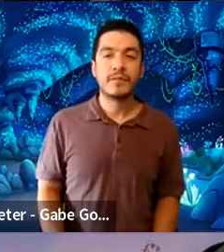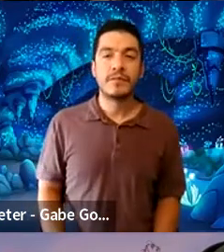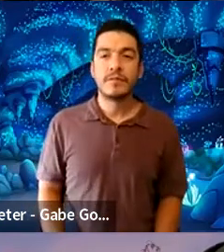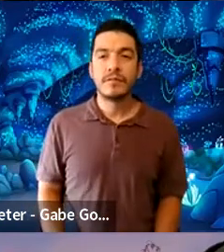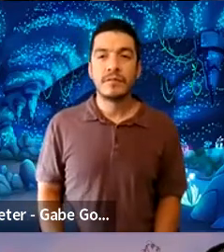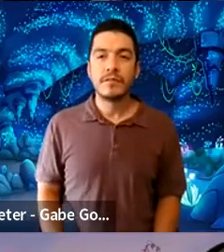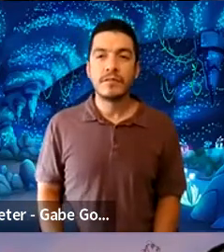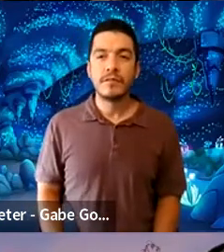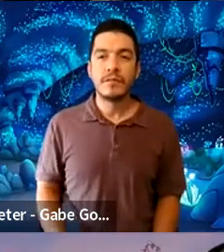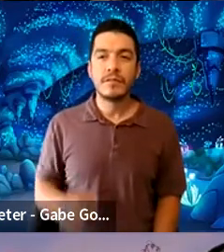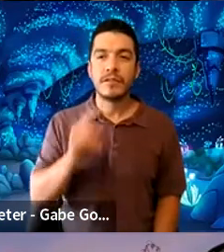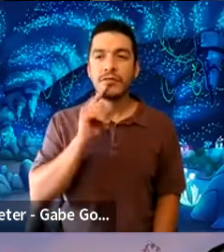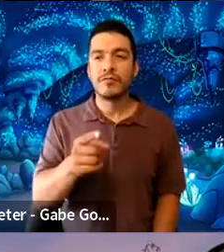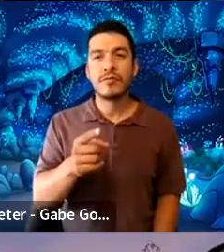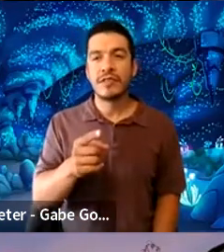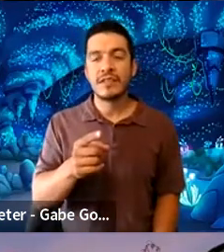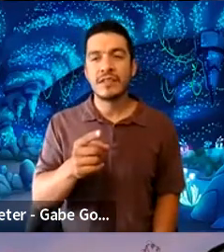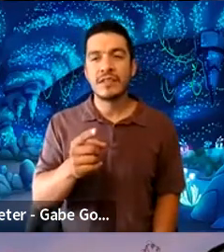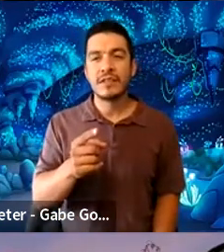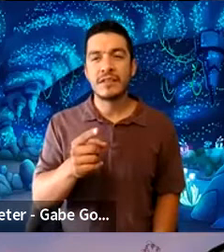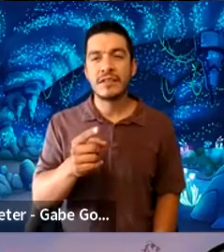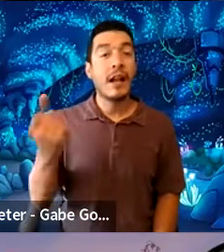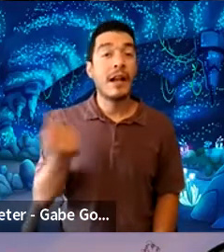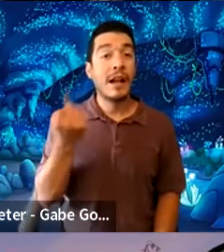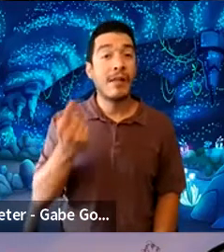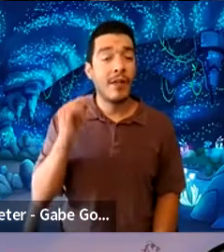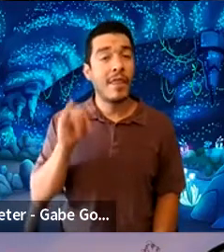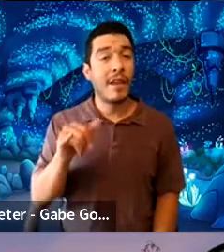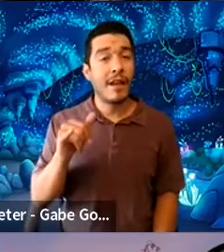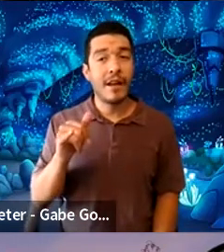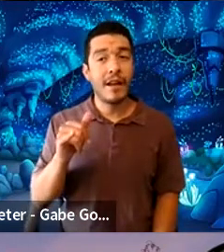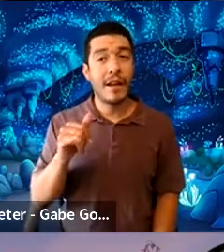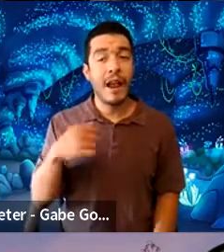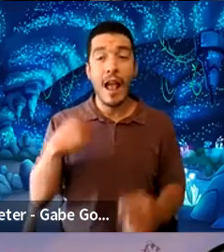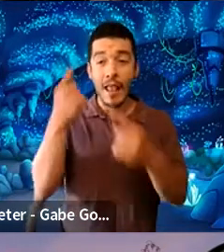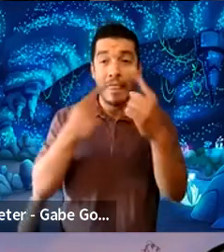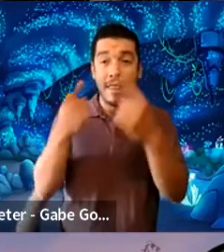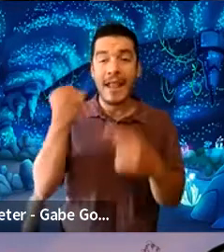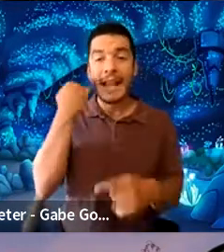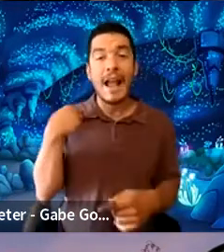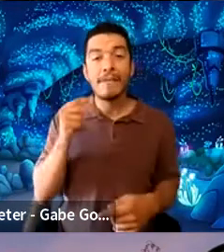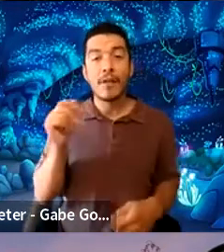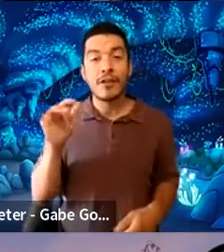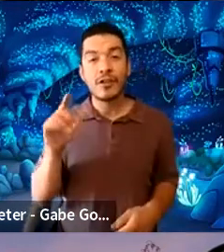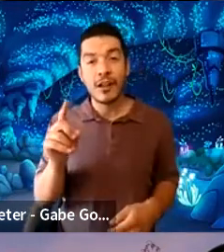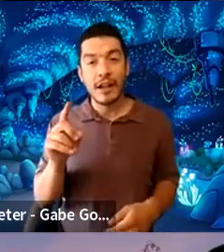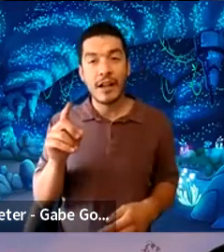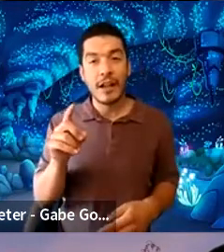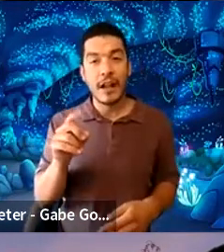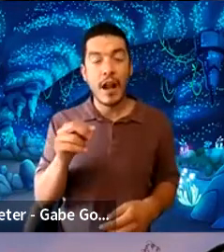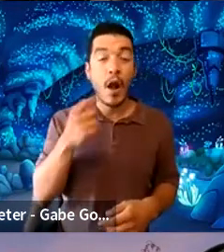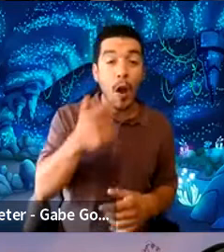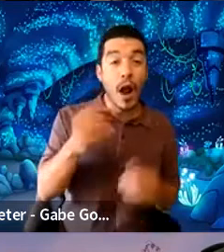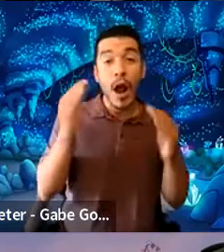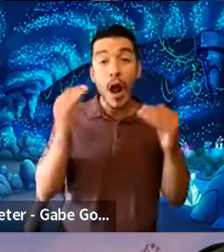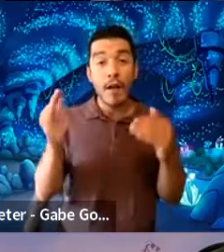It's you know, really something that I think if I was a child watching it, and hopefully our